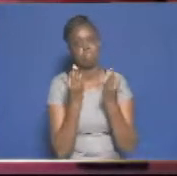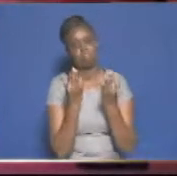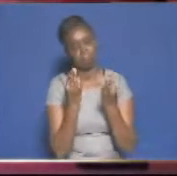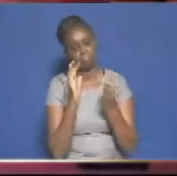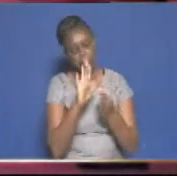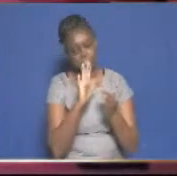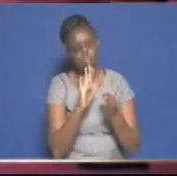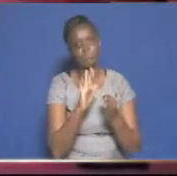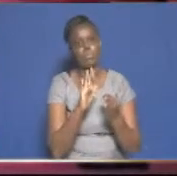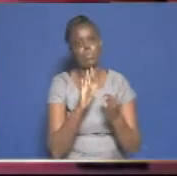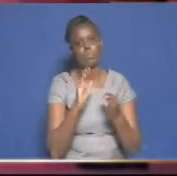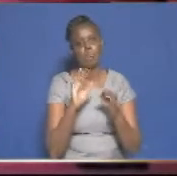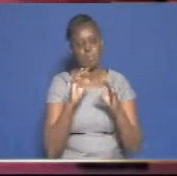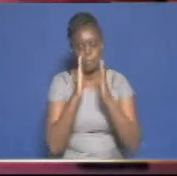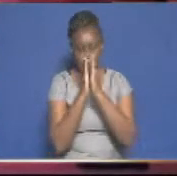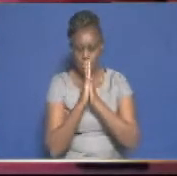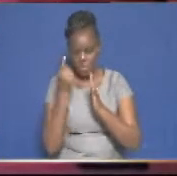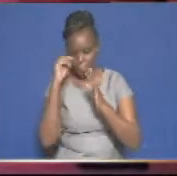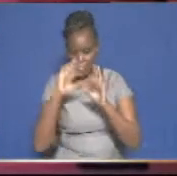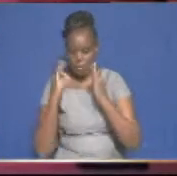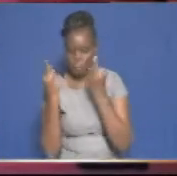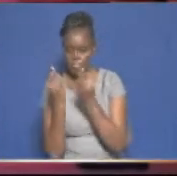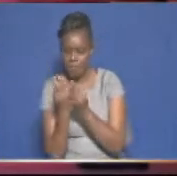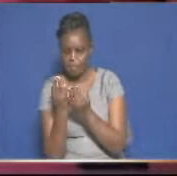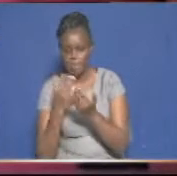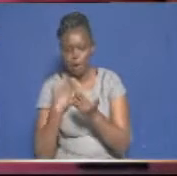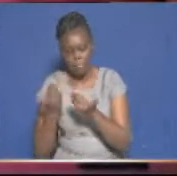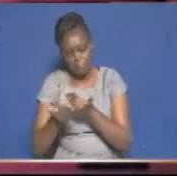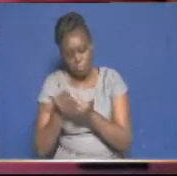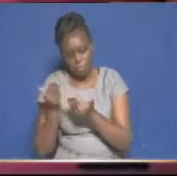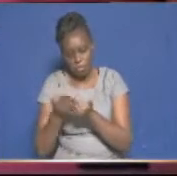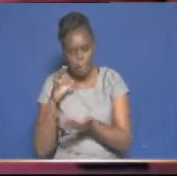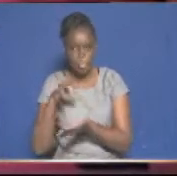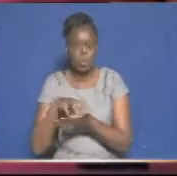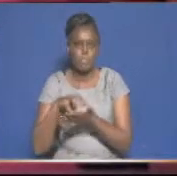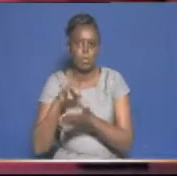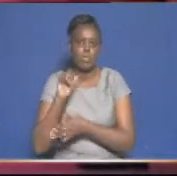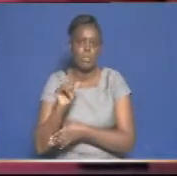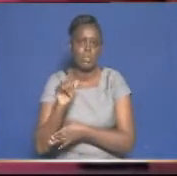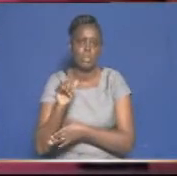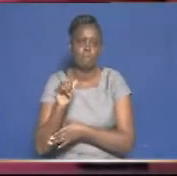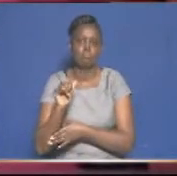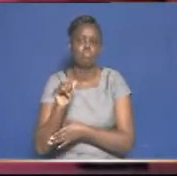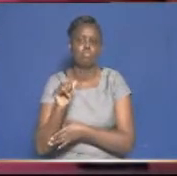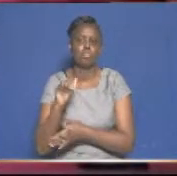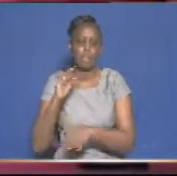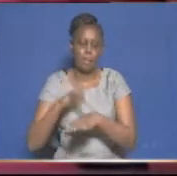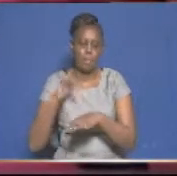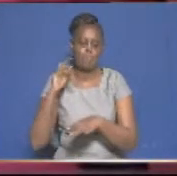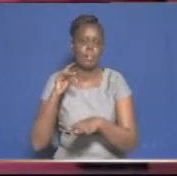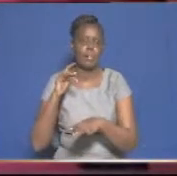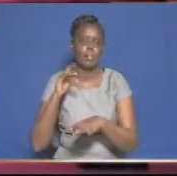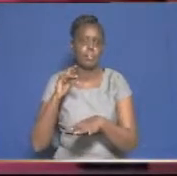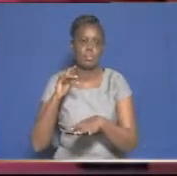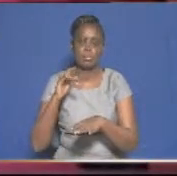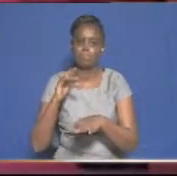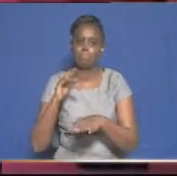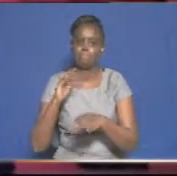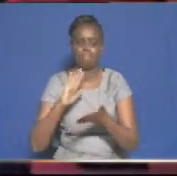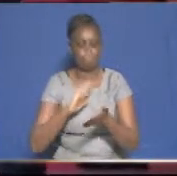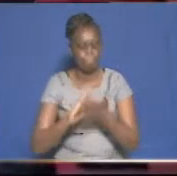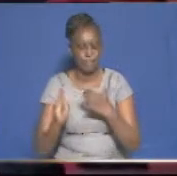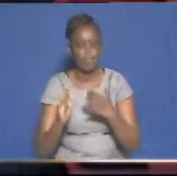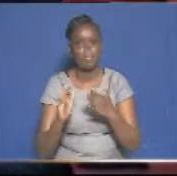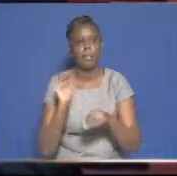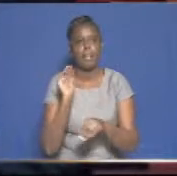have the comfort to go through this situation that has befallen them rather suddenly. And I would